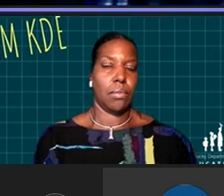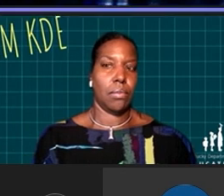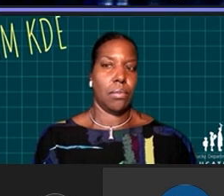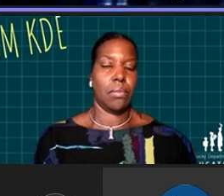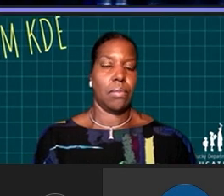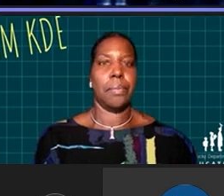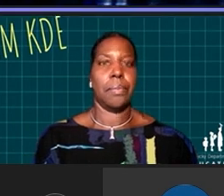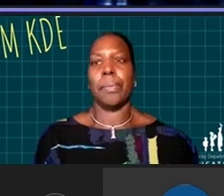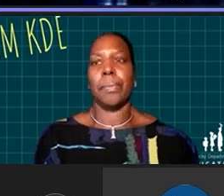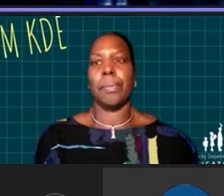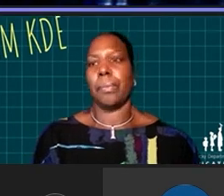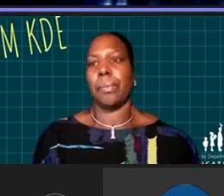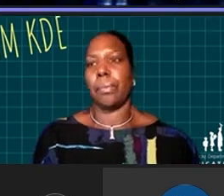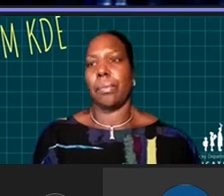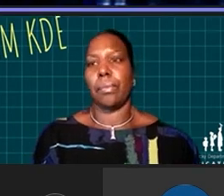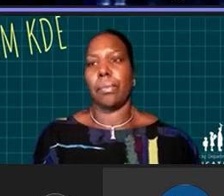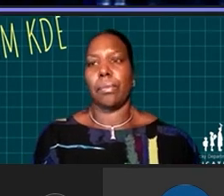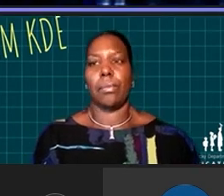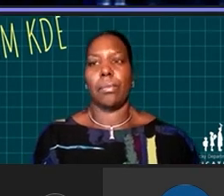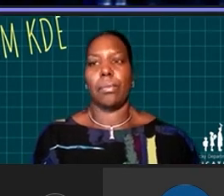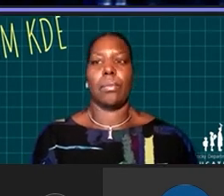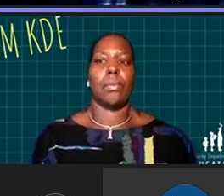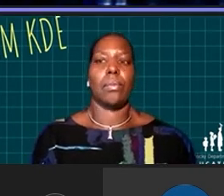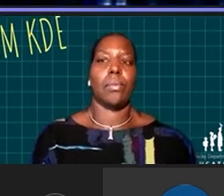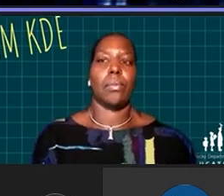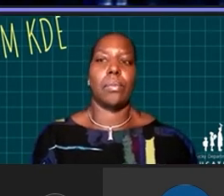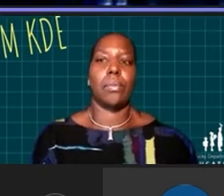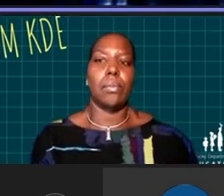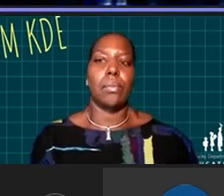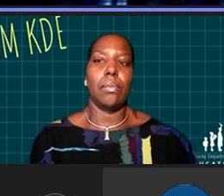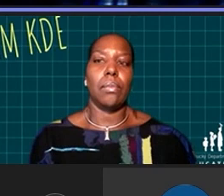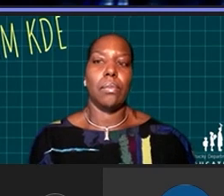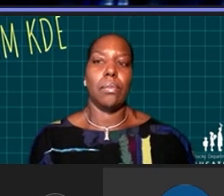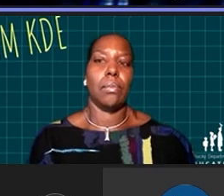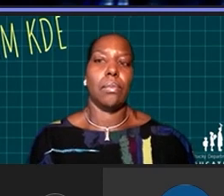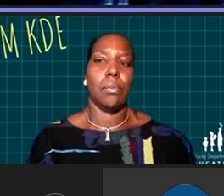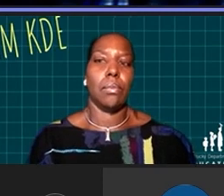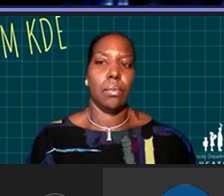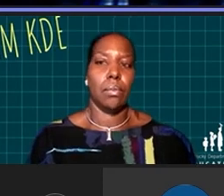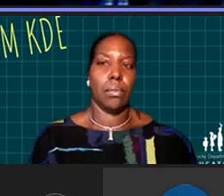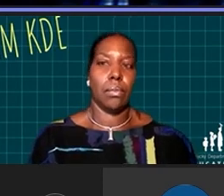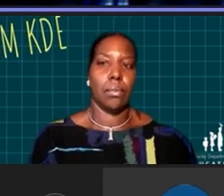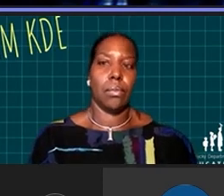That having been said, you'll note that on the bottom it